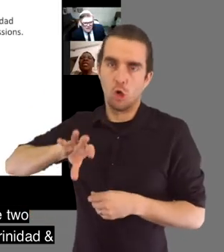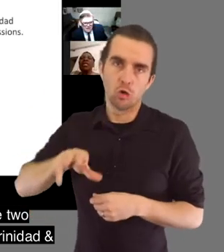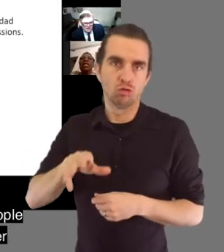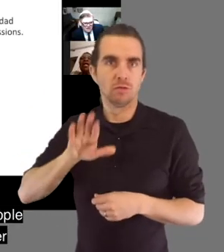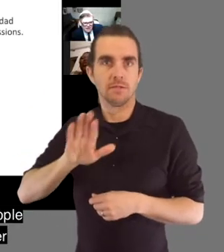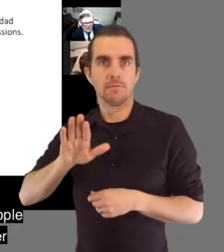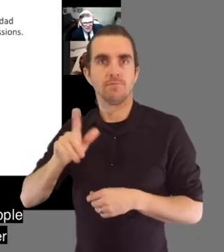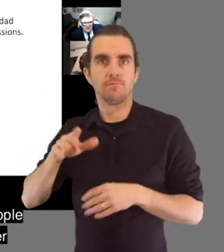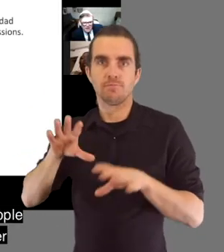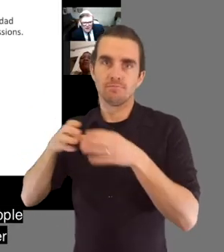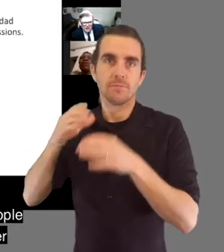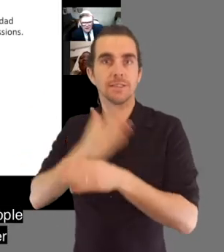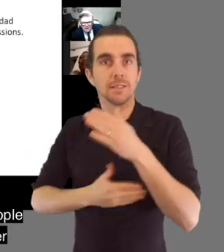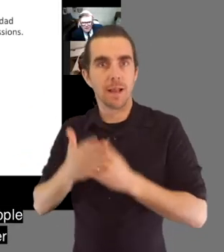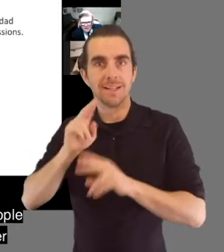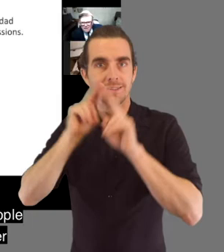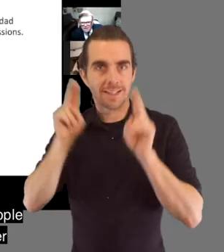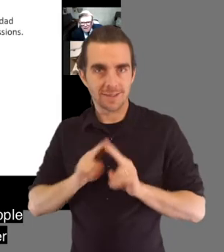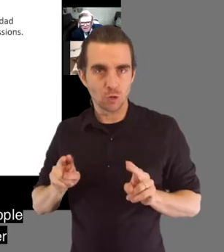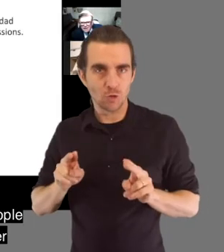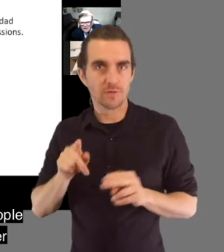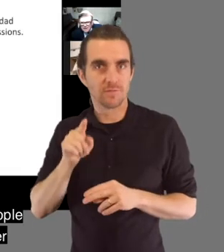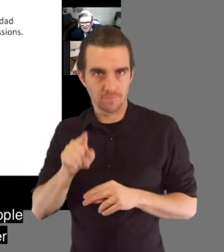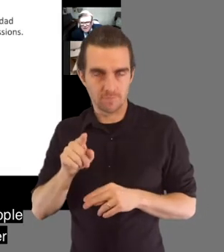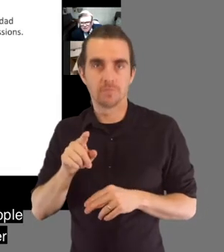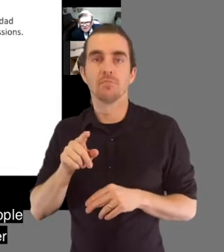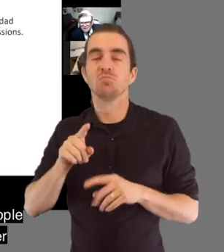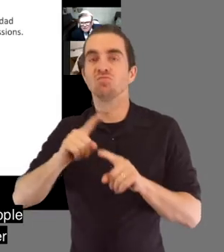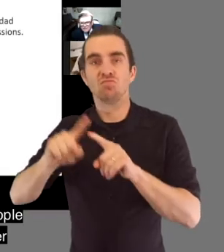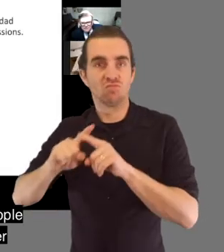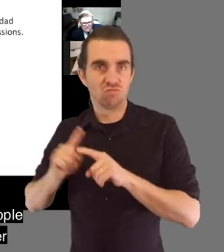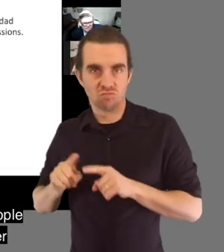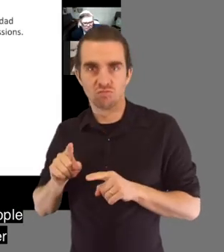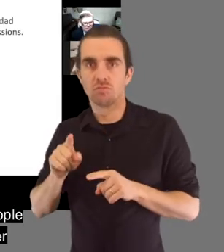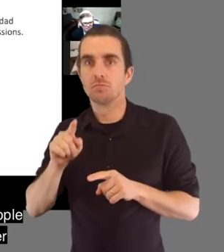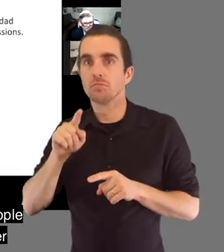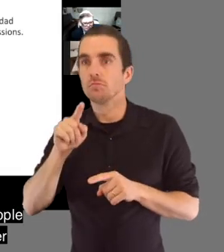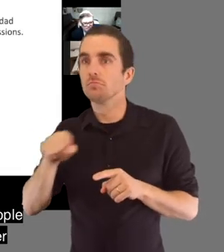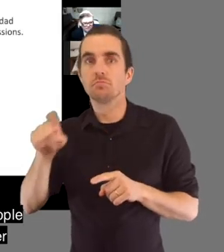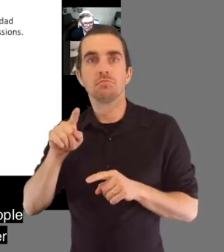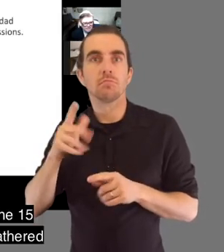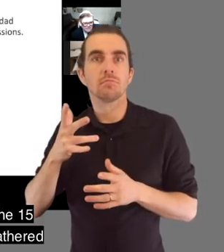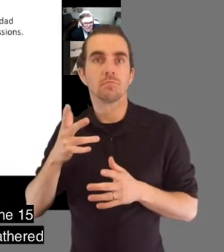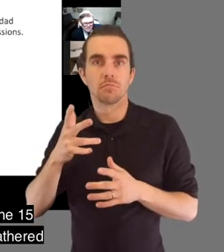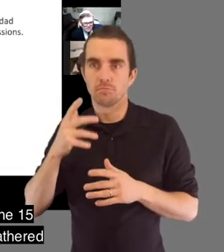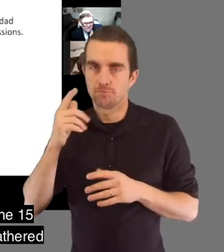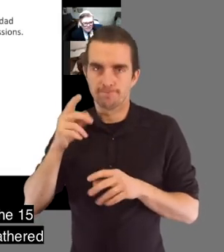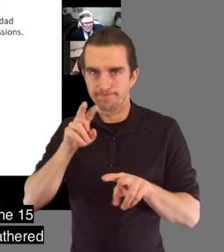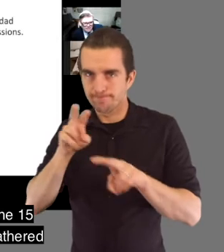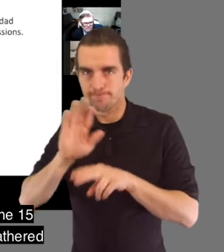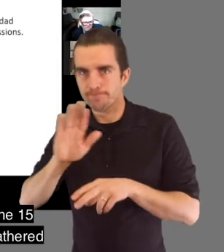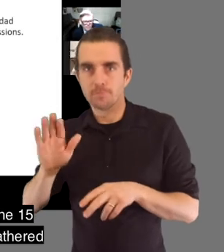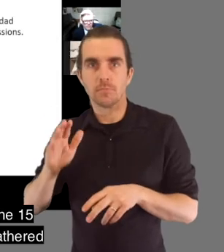Trinidad and Tobago branch of Disabled Persons International, along with other significant concessions.